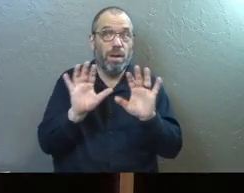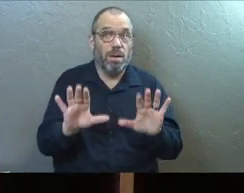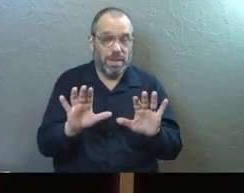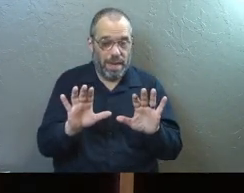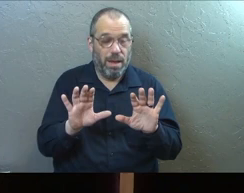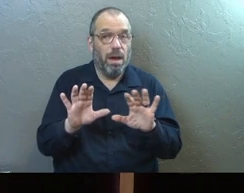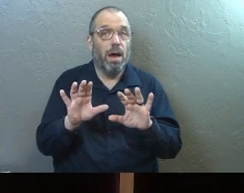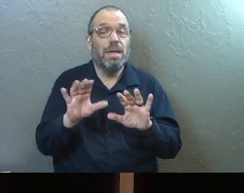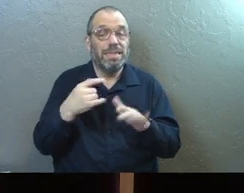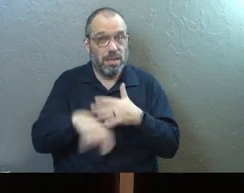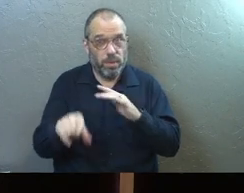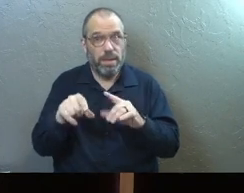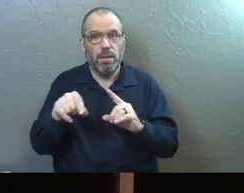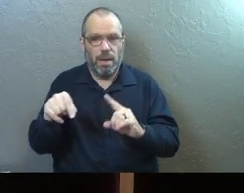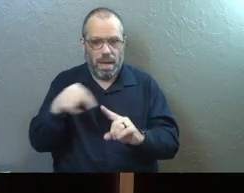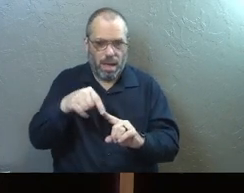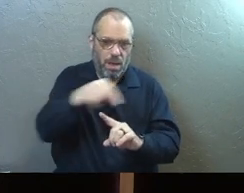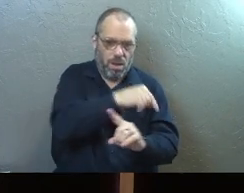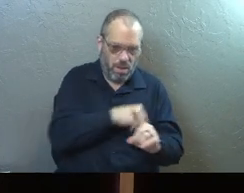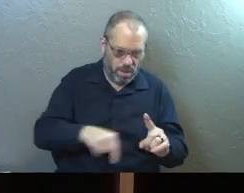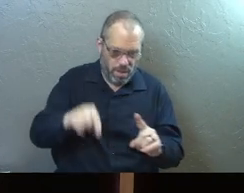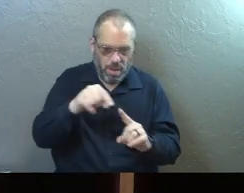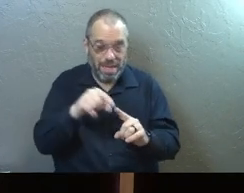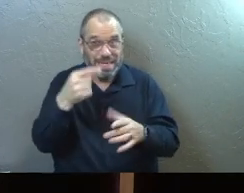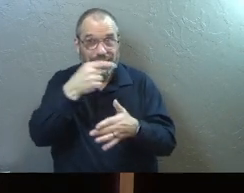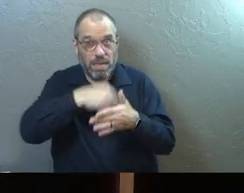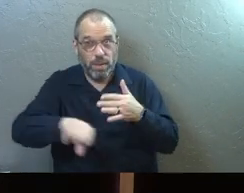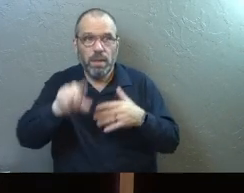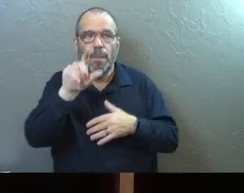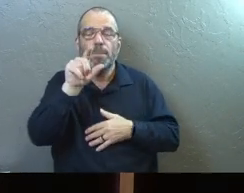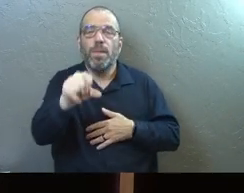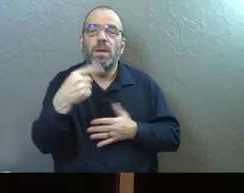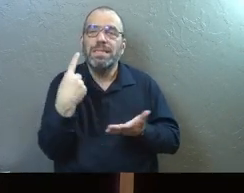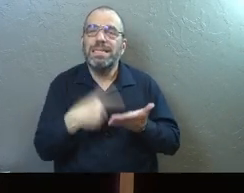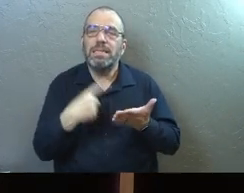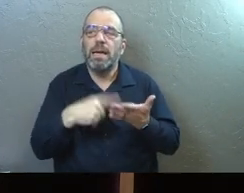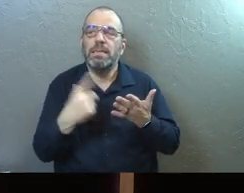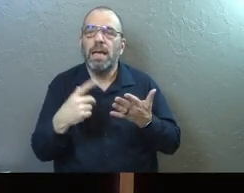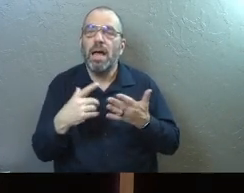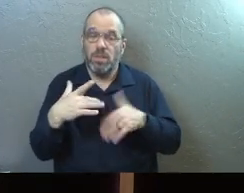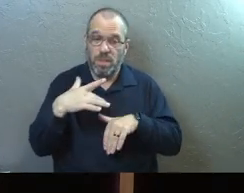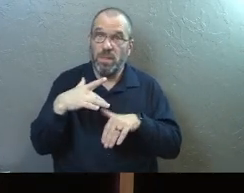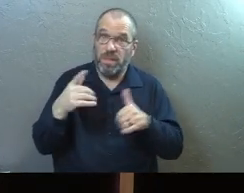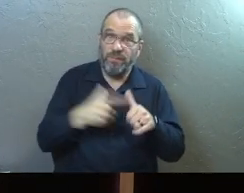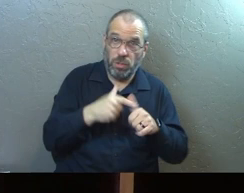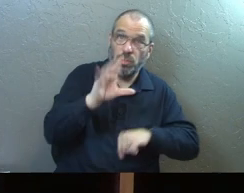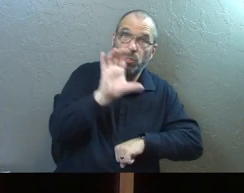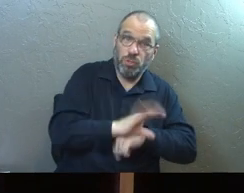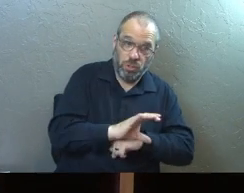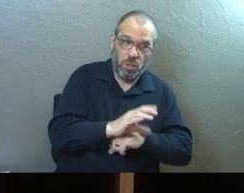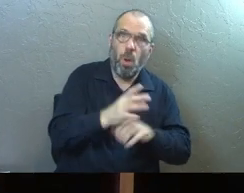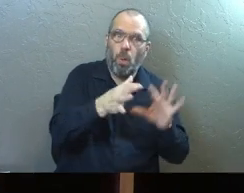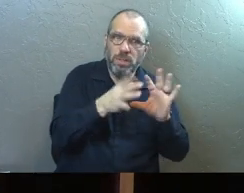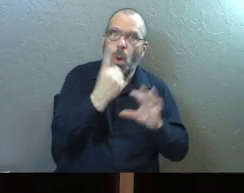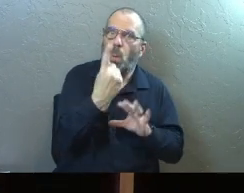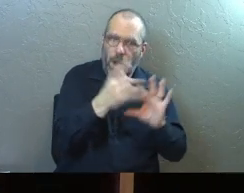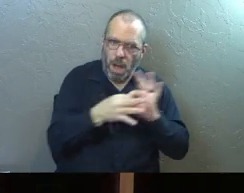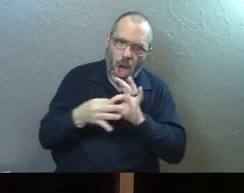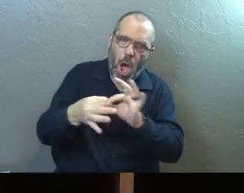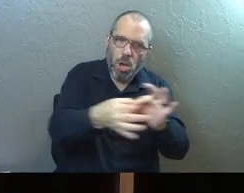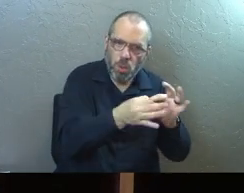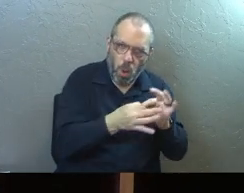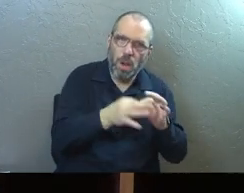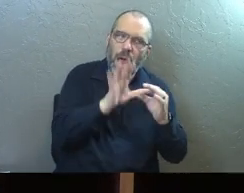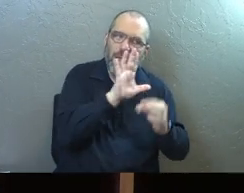going to come back to this next week. The reason I'm going to come back to this next week is we're going to talk about how the early church was of one accord. And we're going to talk about